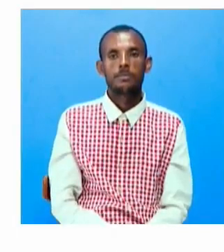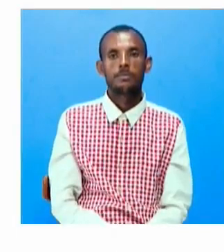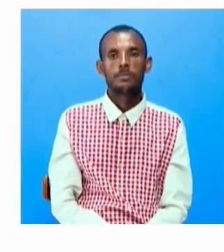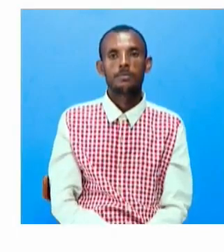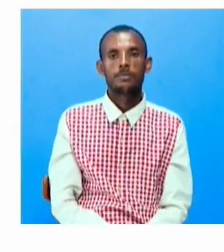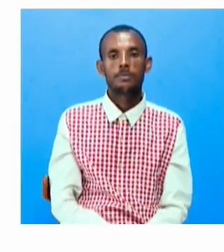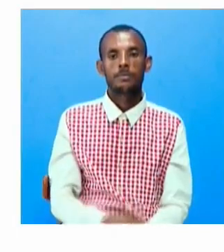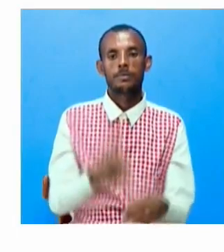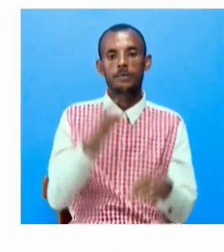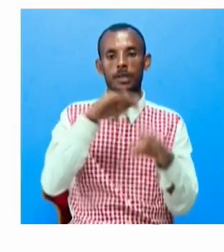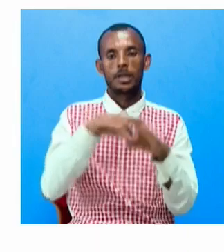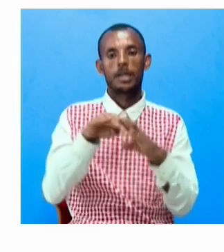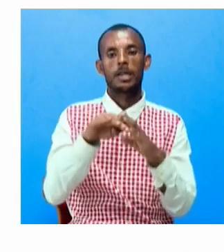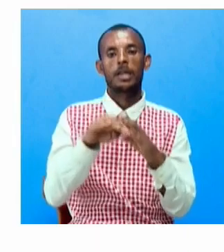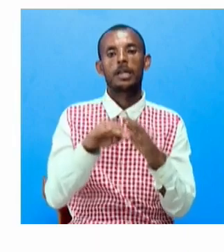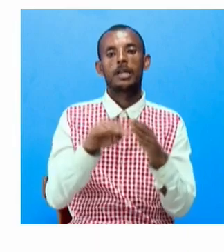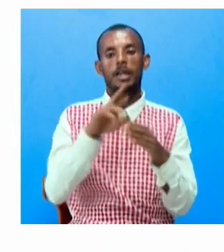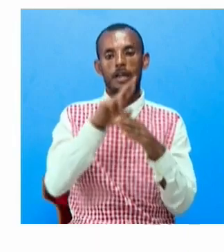In a certain ratio.